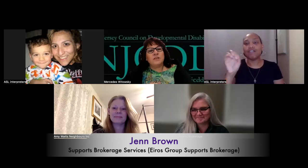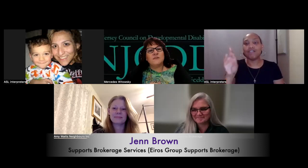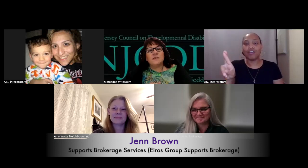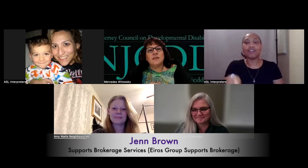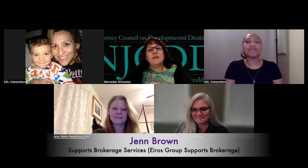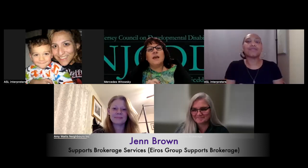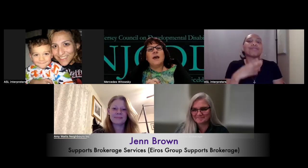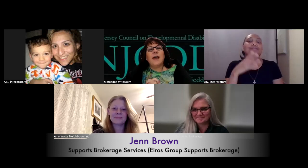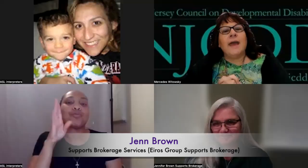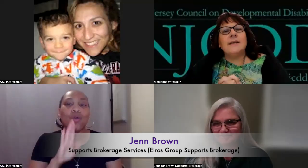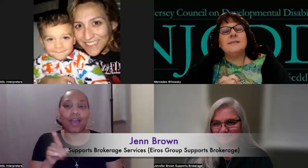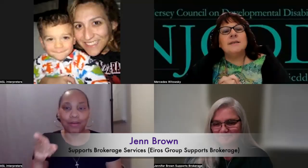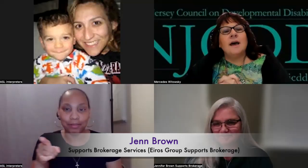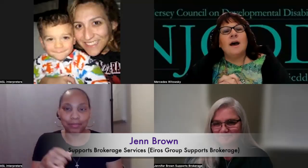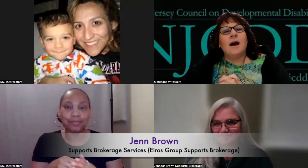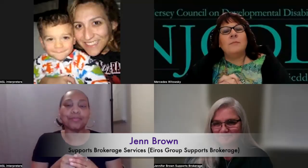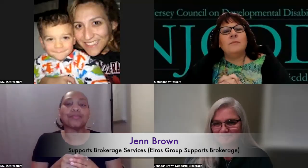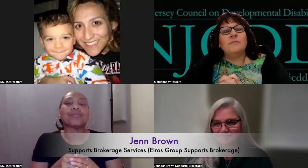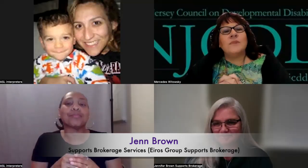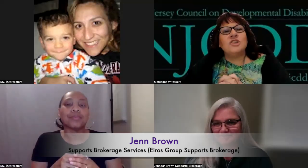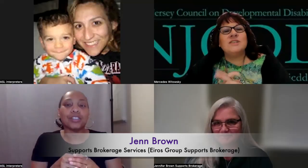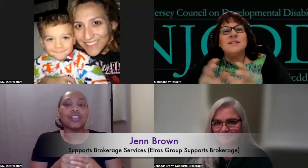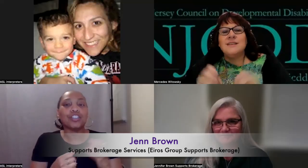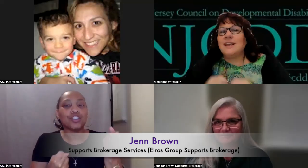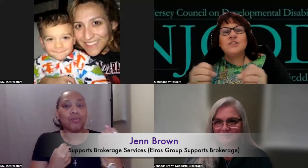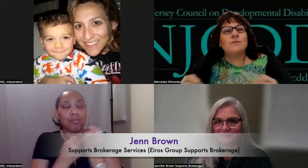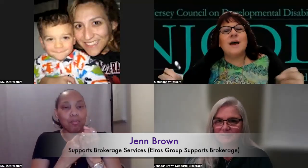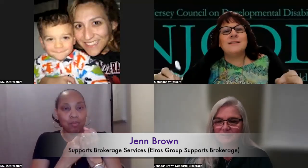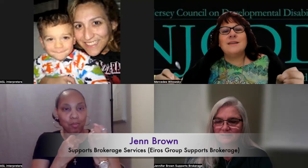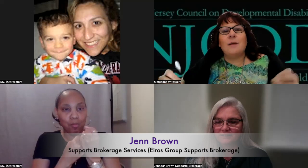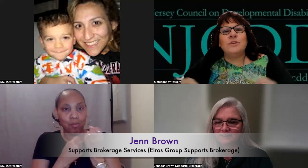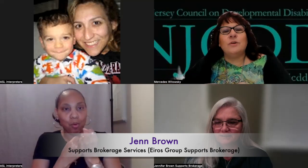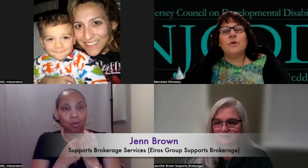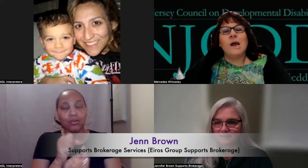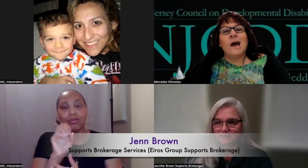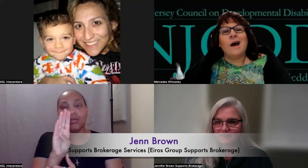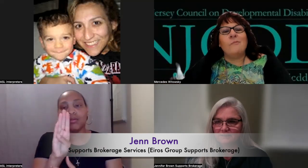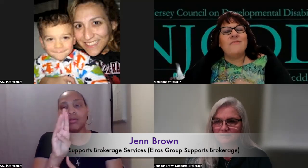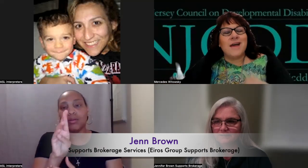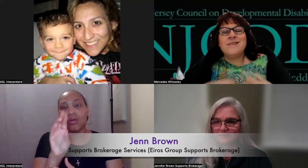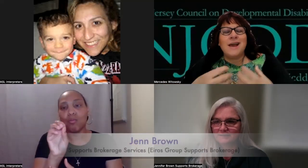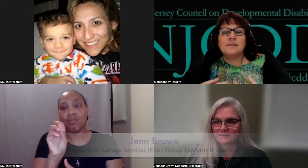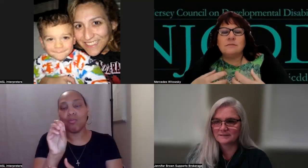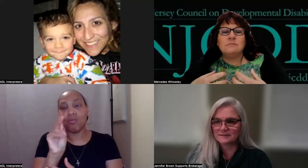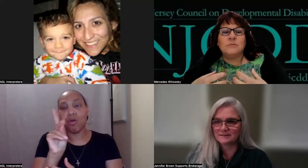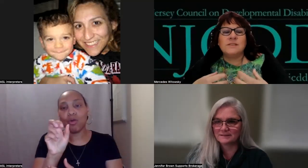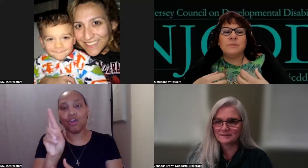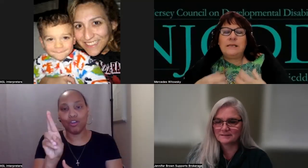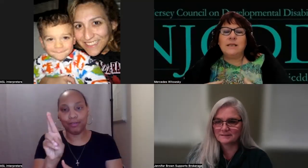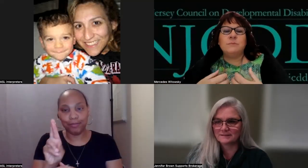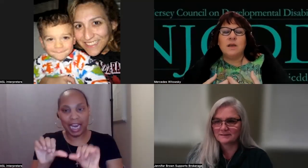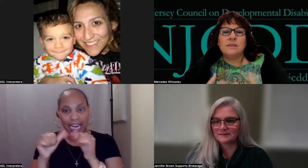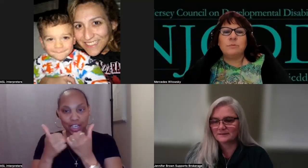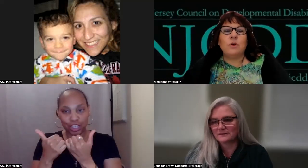agency, and, um, she's going to take us through that step, you know, that next, what